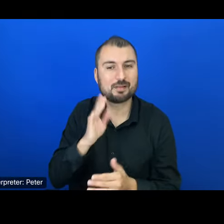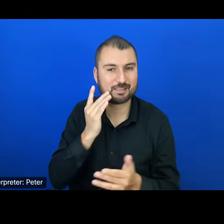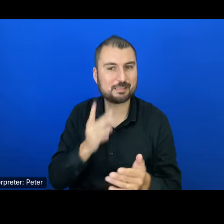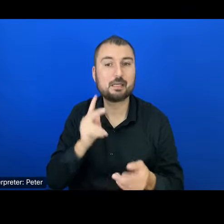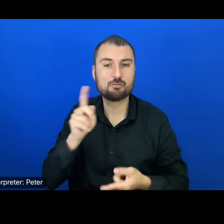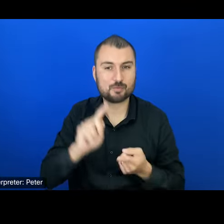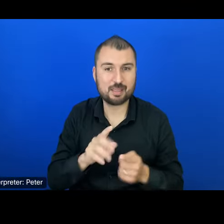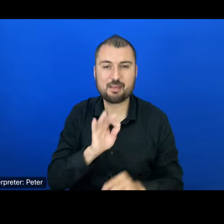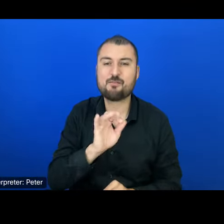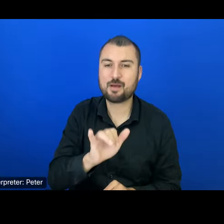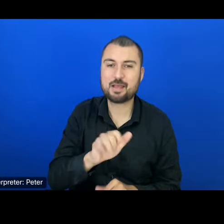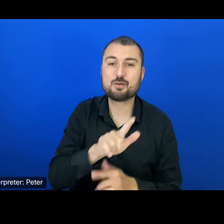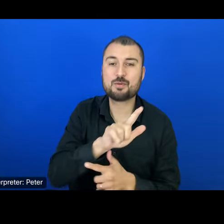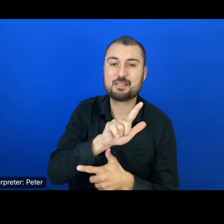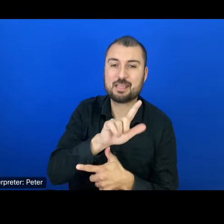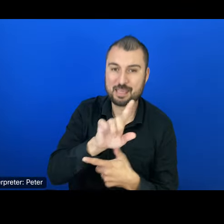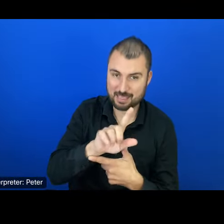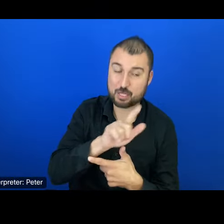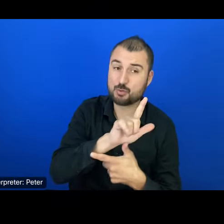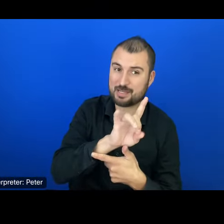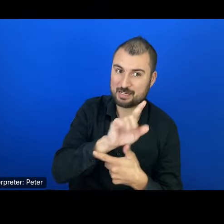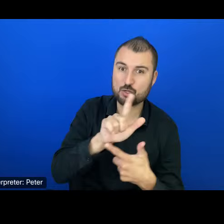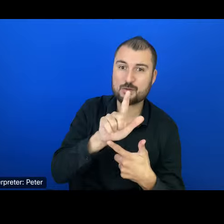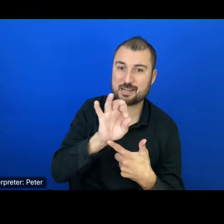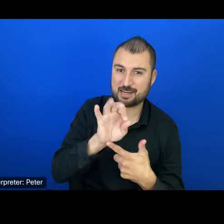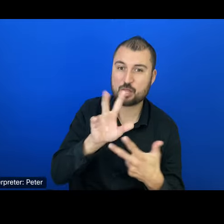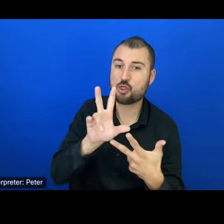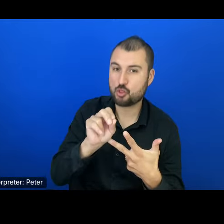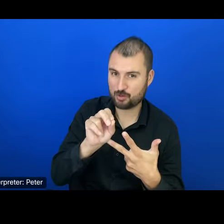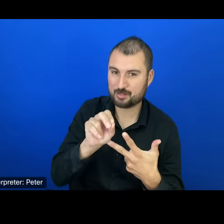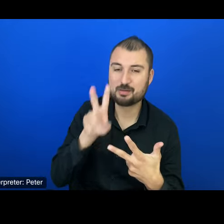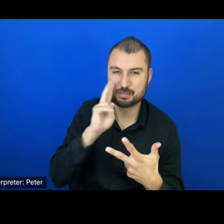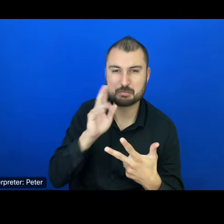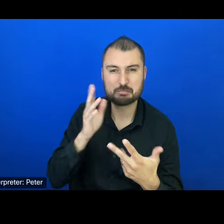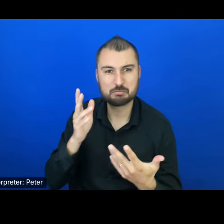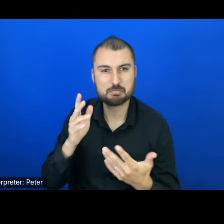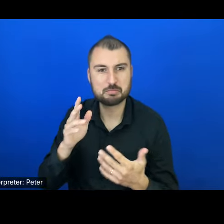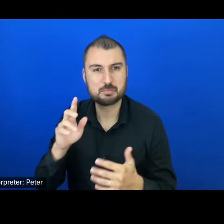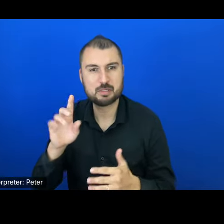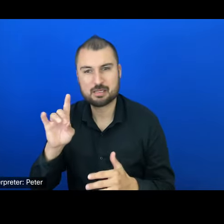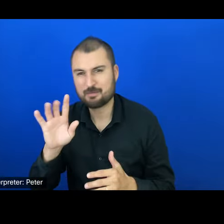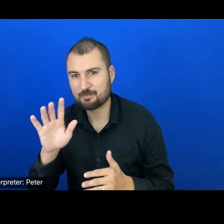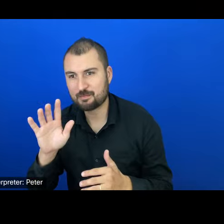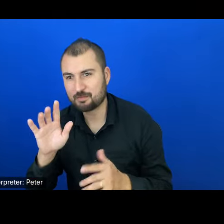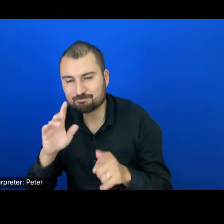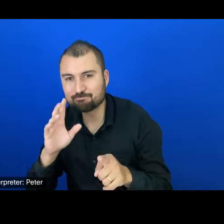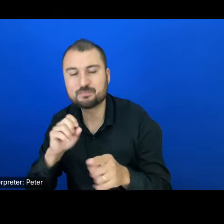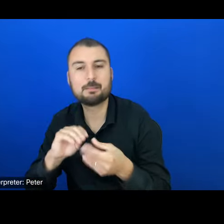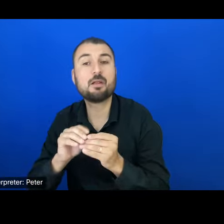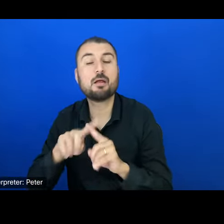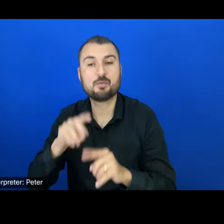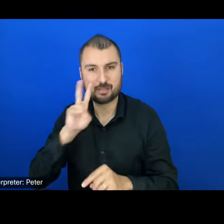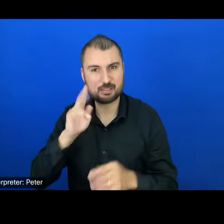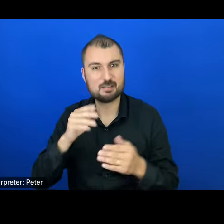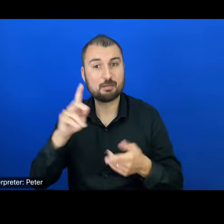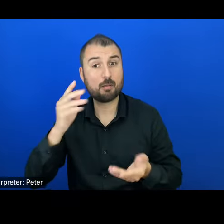FY28, 29, 30, and you'll see 583,000 approximately less in the out years moving